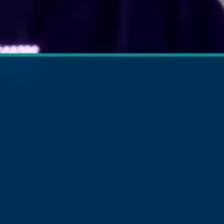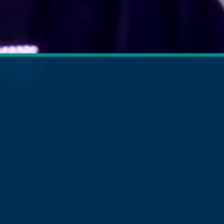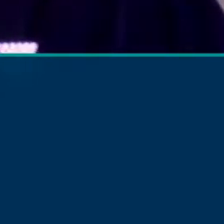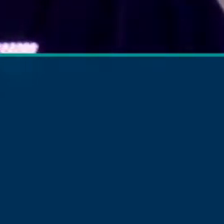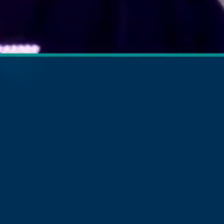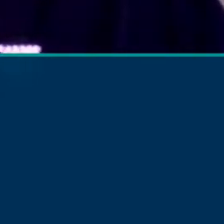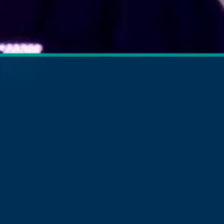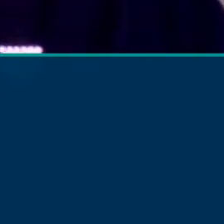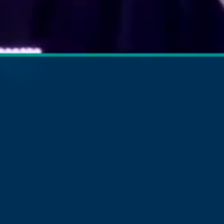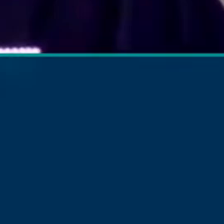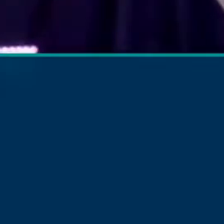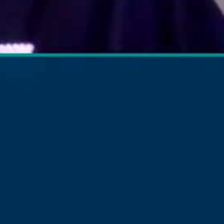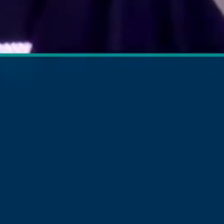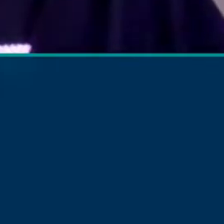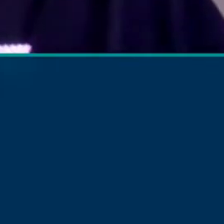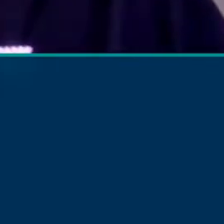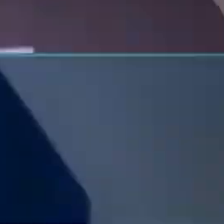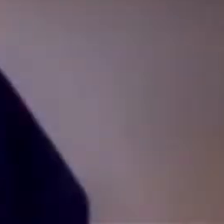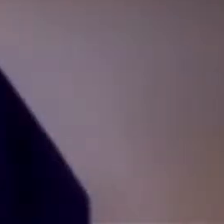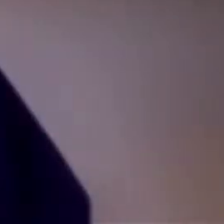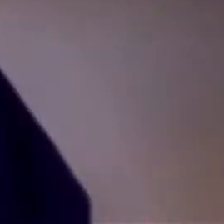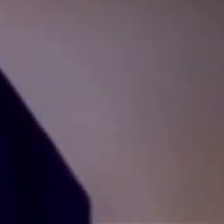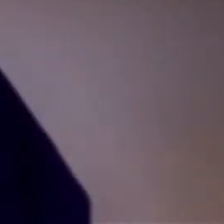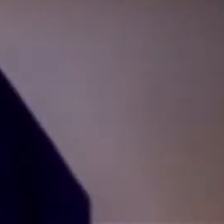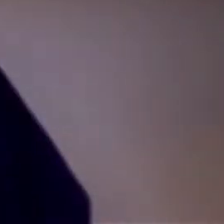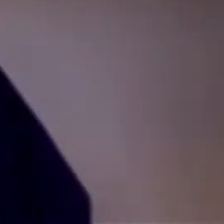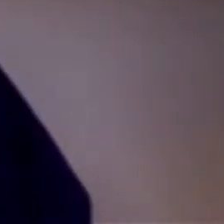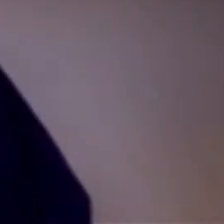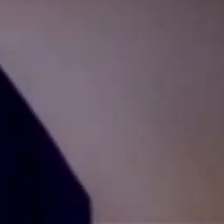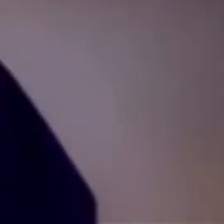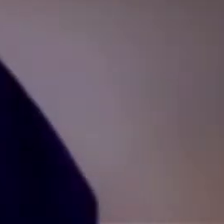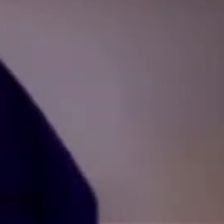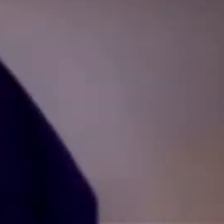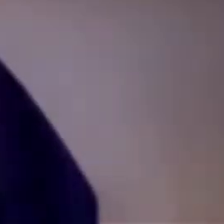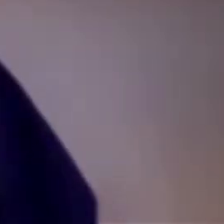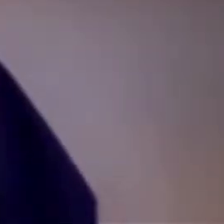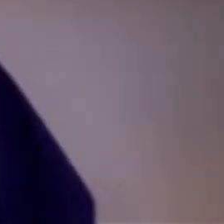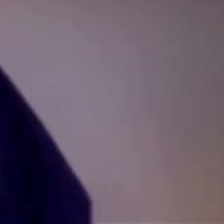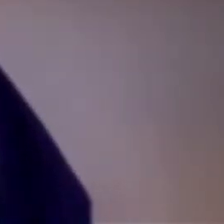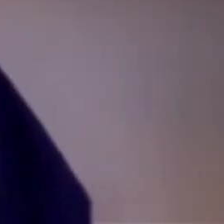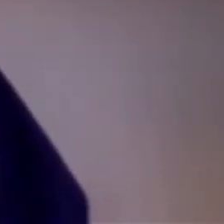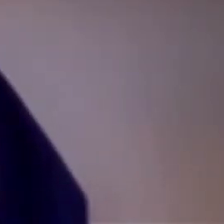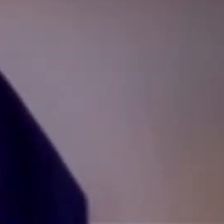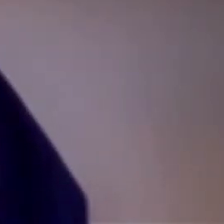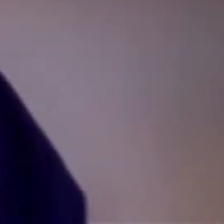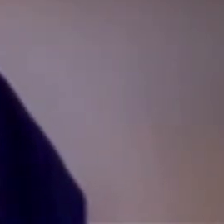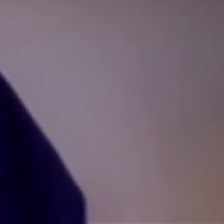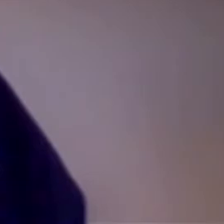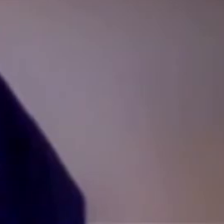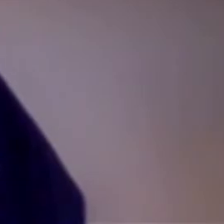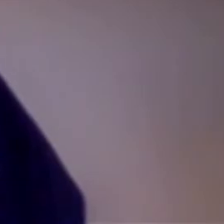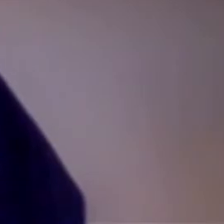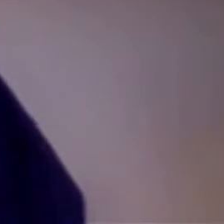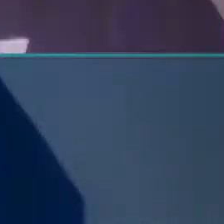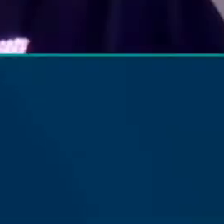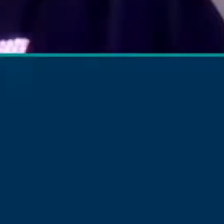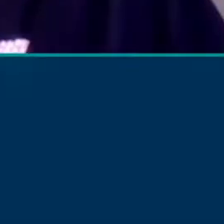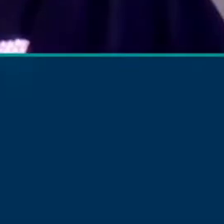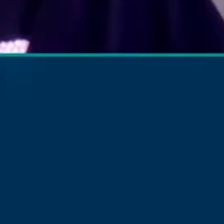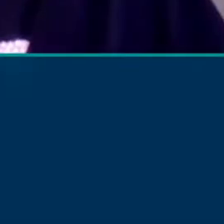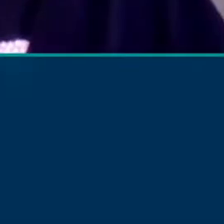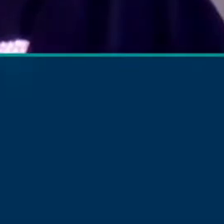Thank you very much for this nice introduction. Good morning, Minister. Over to